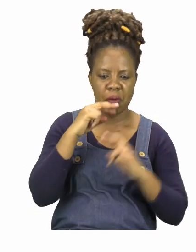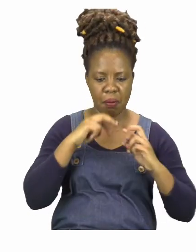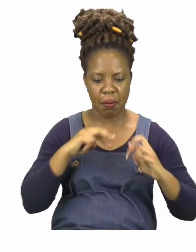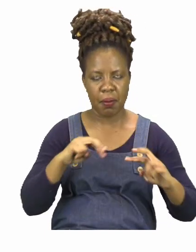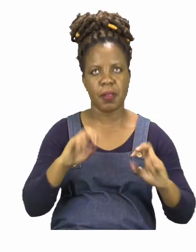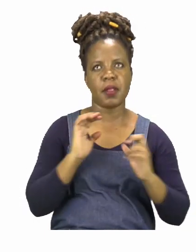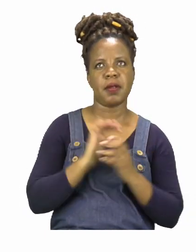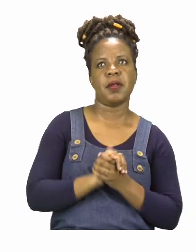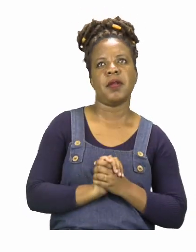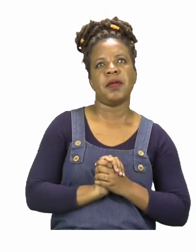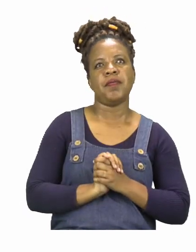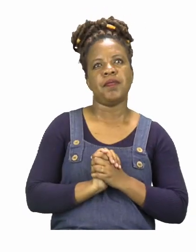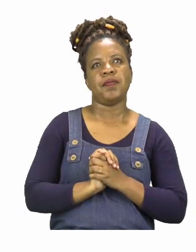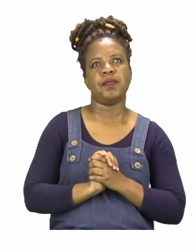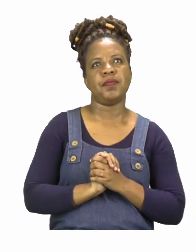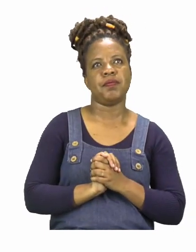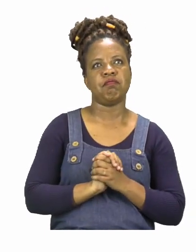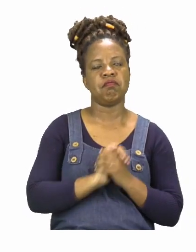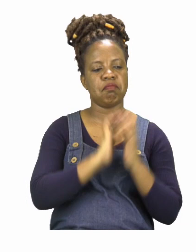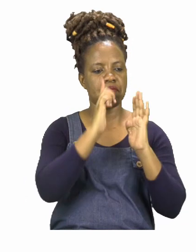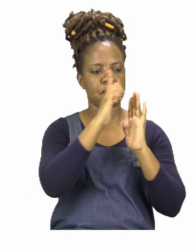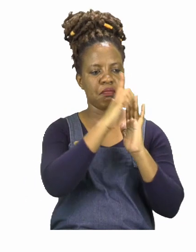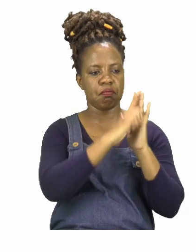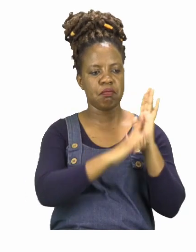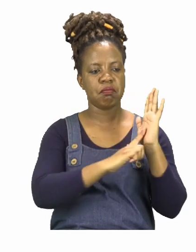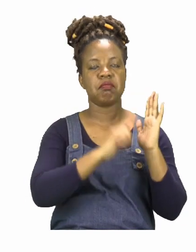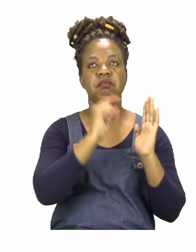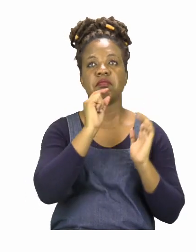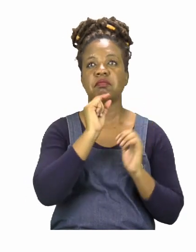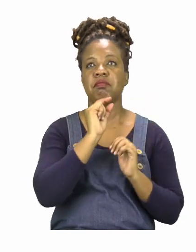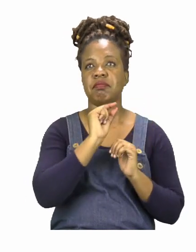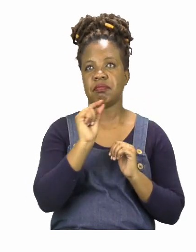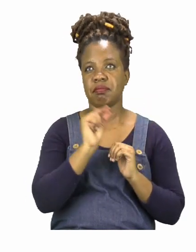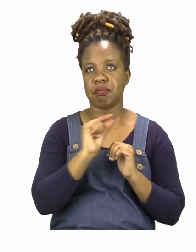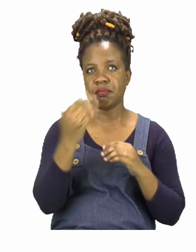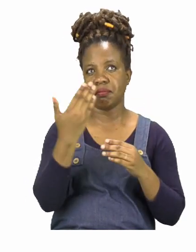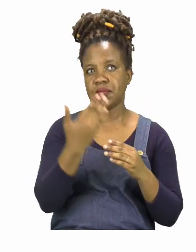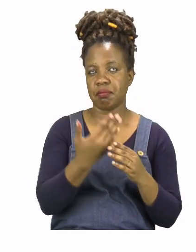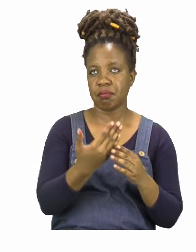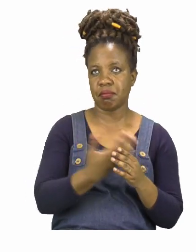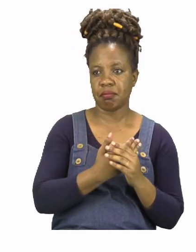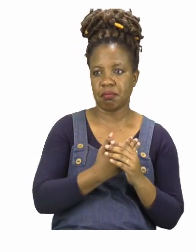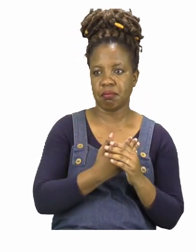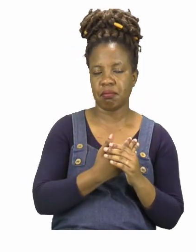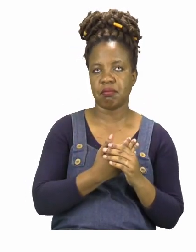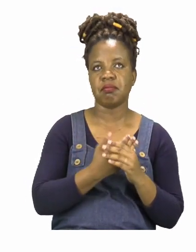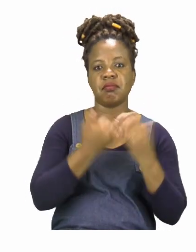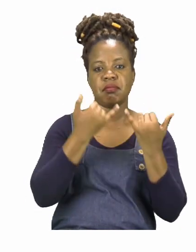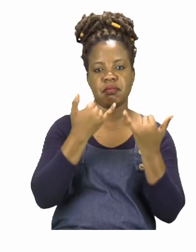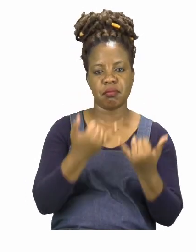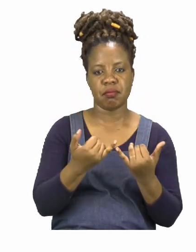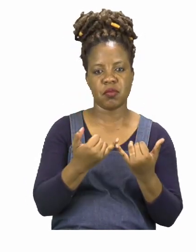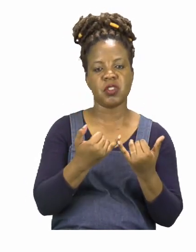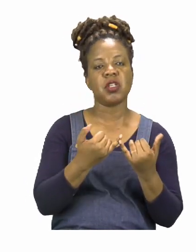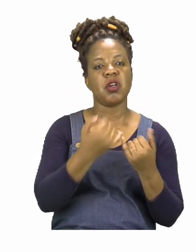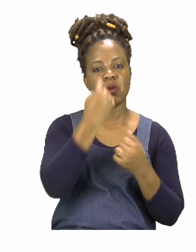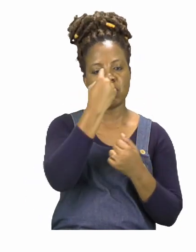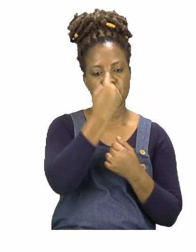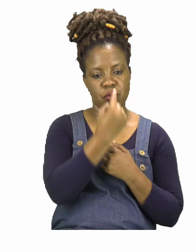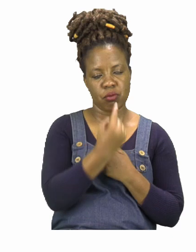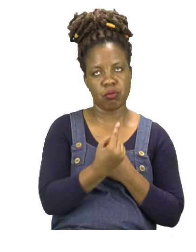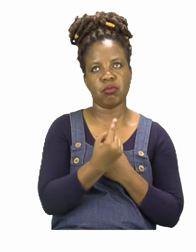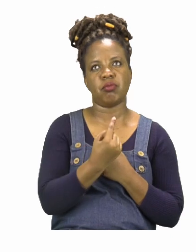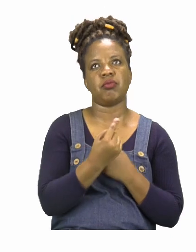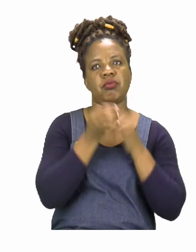So now that we have read our words, we are going to say what each word means so that you'll be able to use